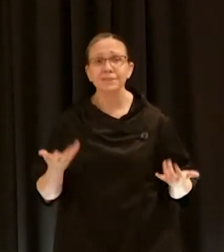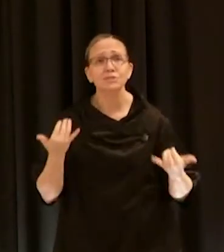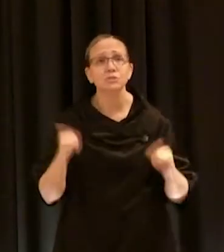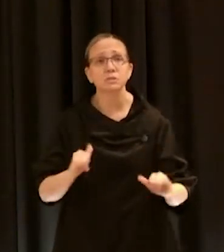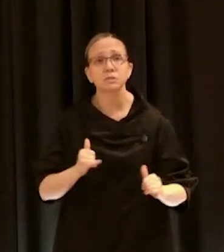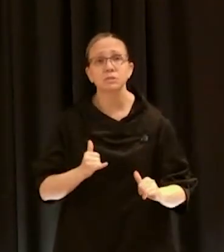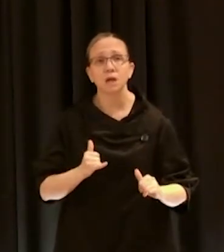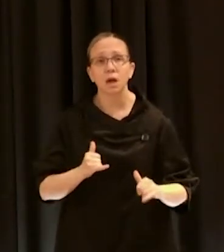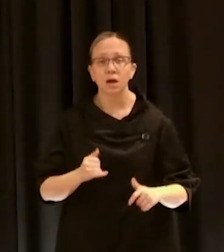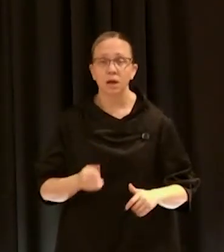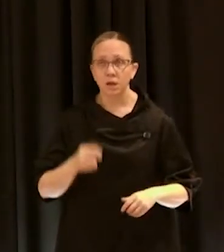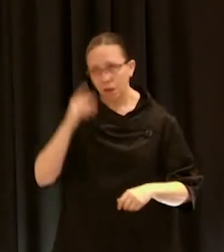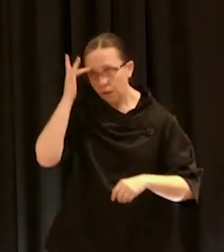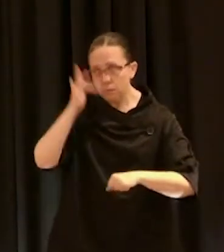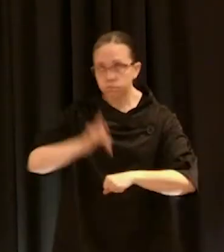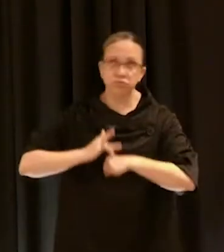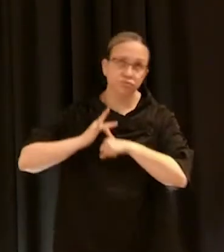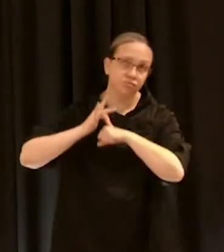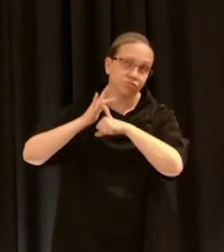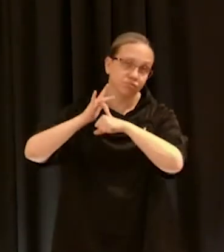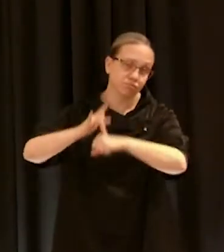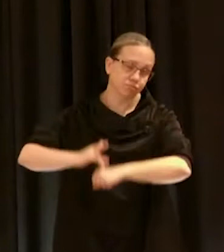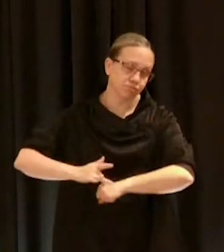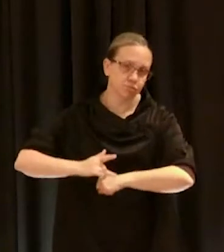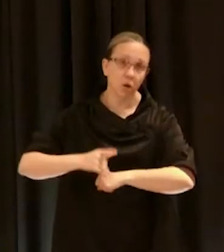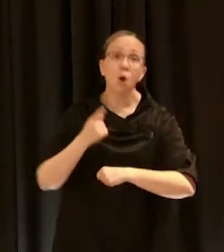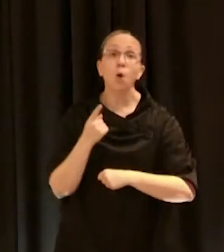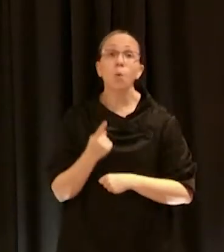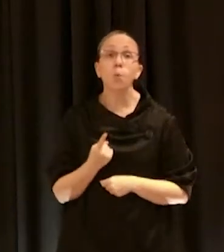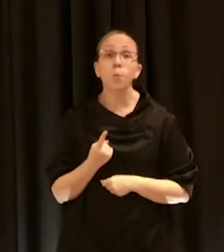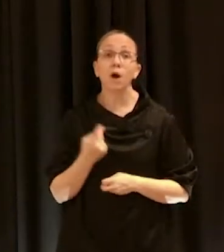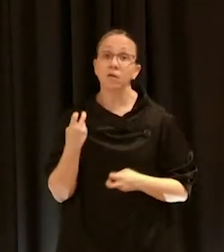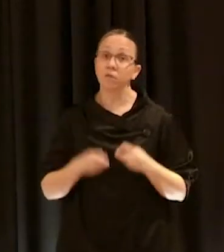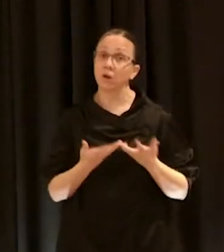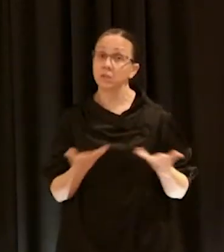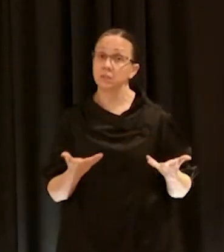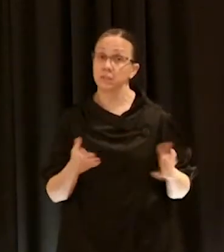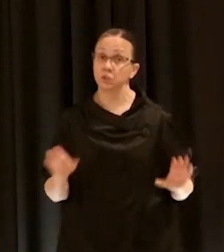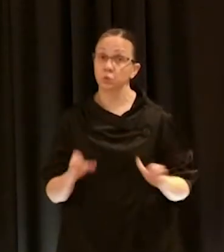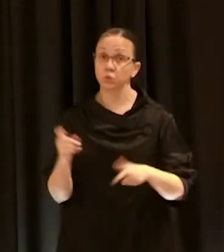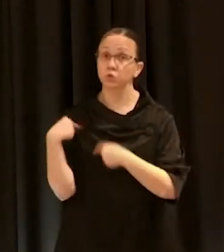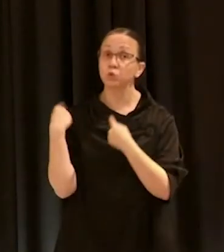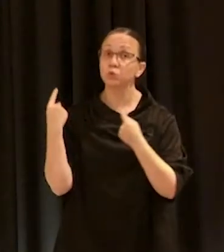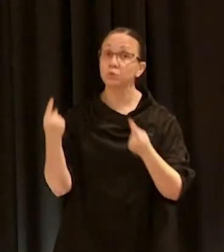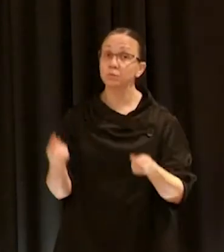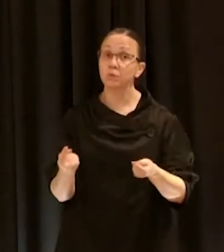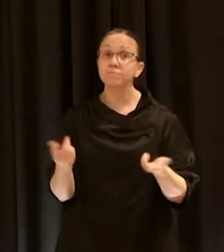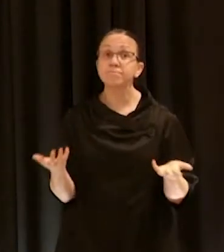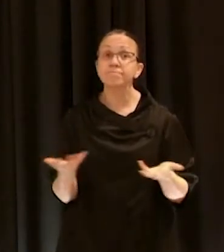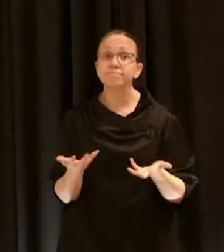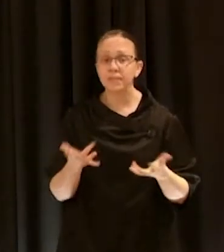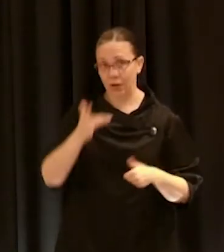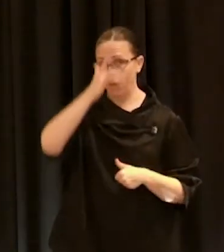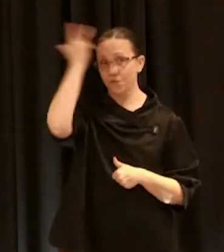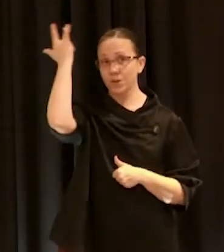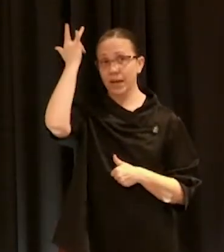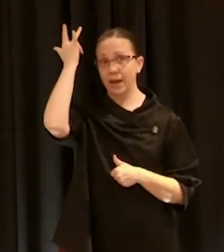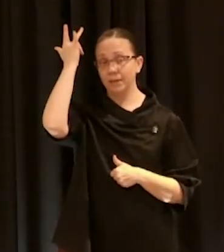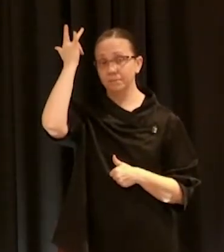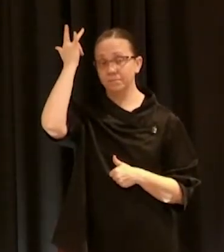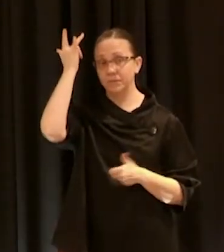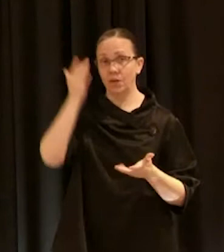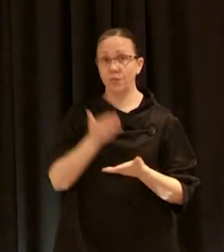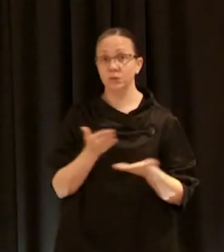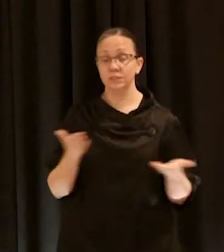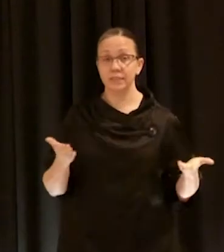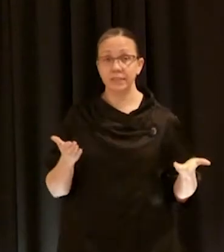still reliving it every opportunity. One of the hardest things you will ever do is to forget